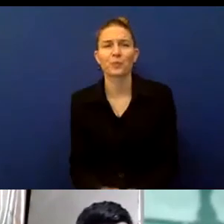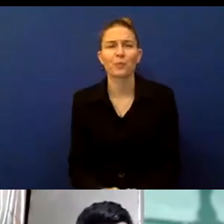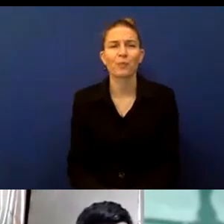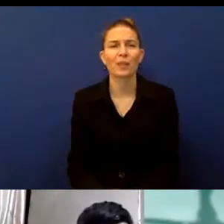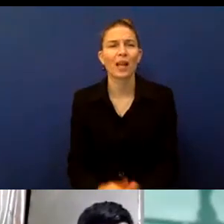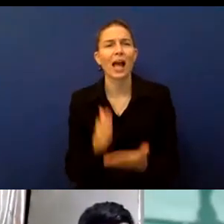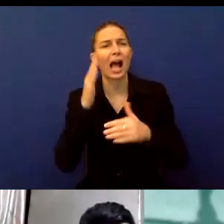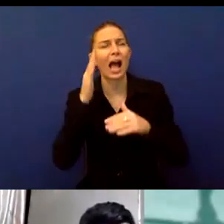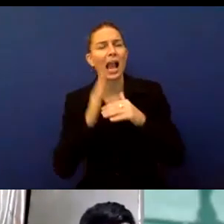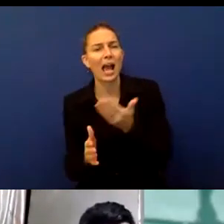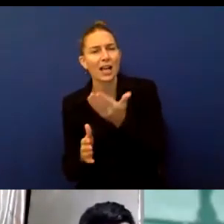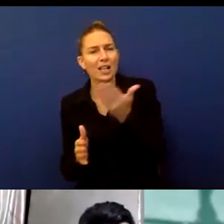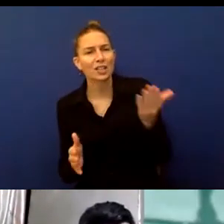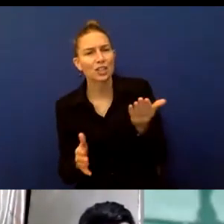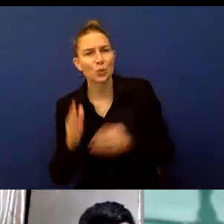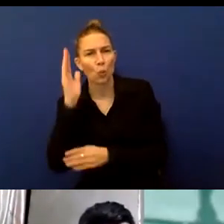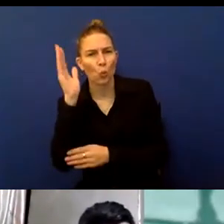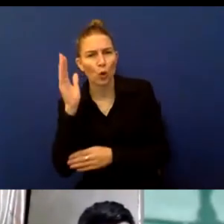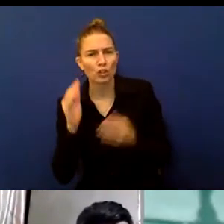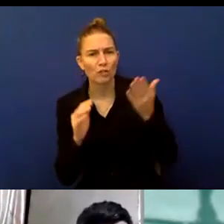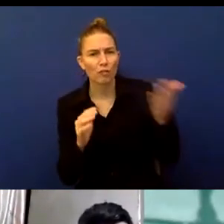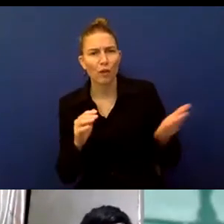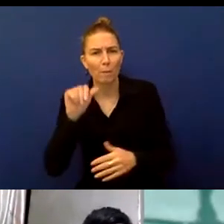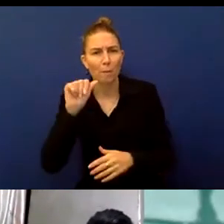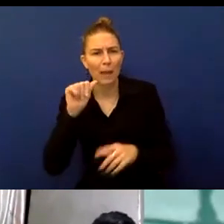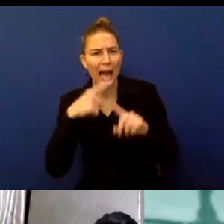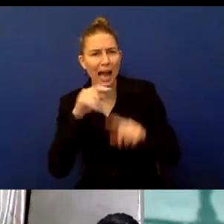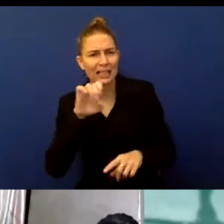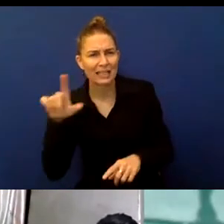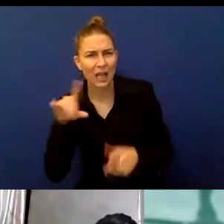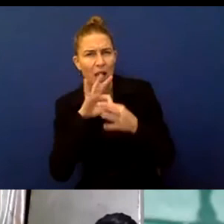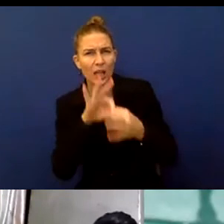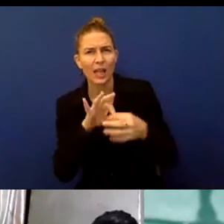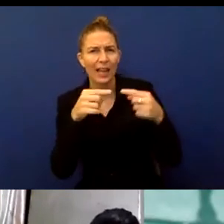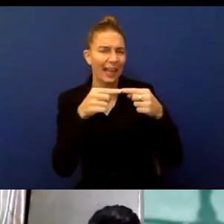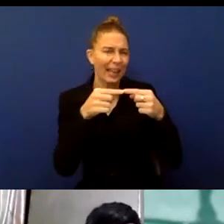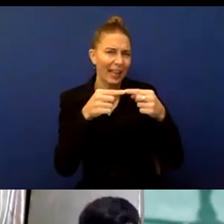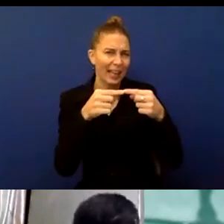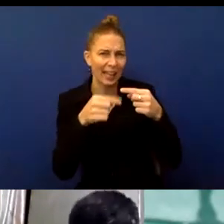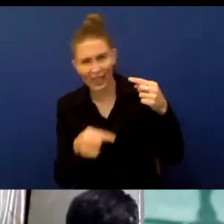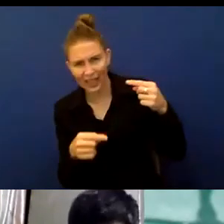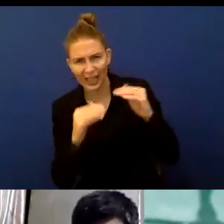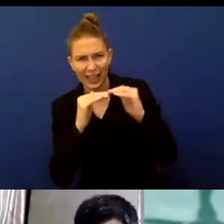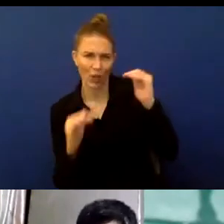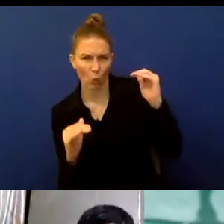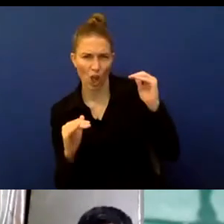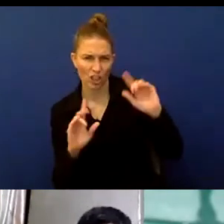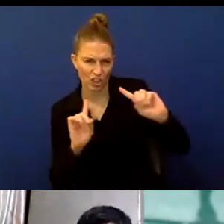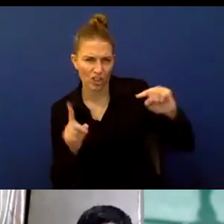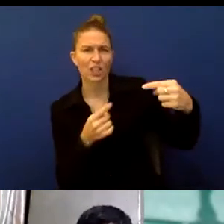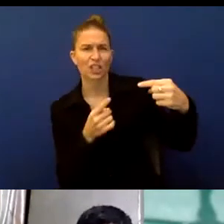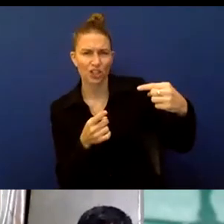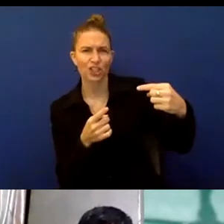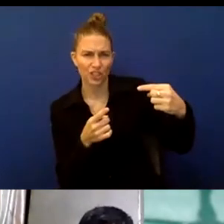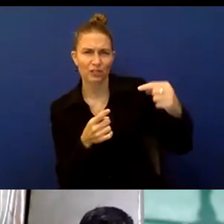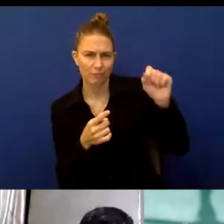related to the inequalities challenge that I think it would be very important to start addressing as a